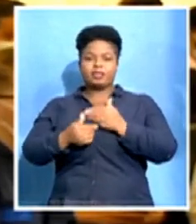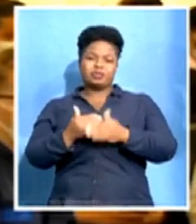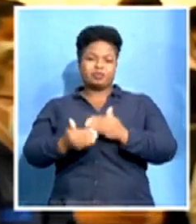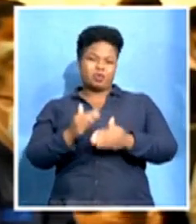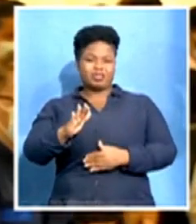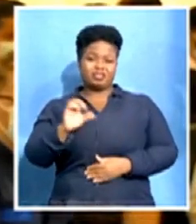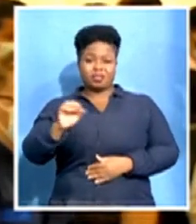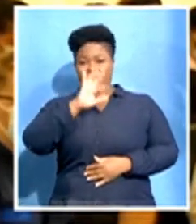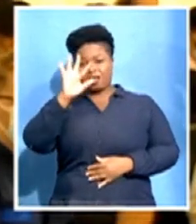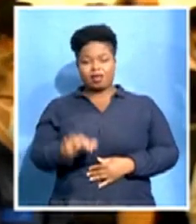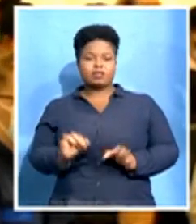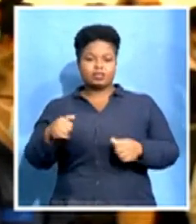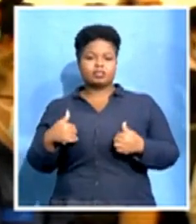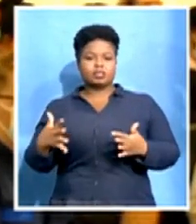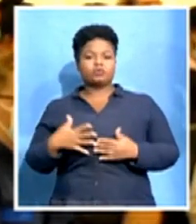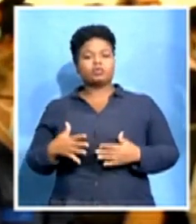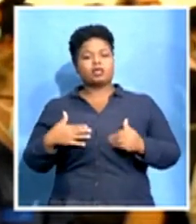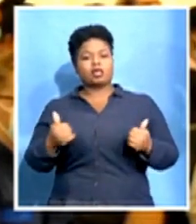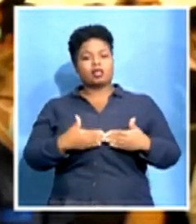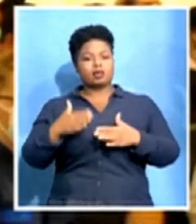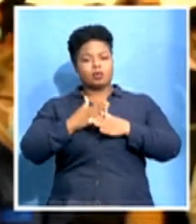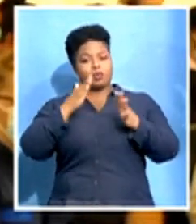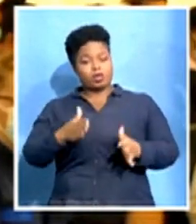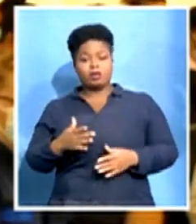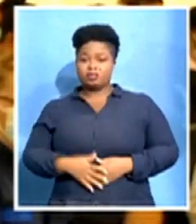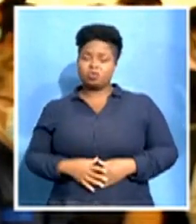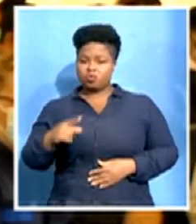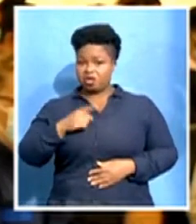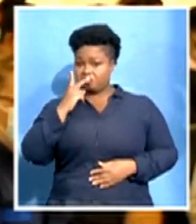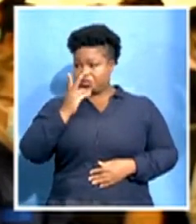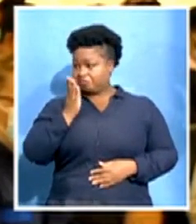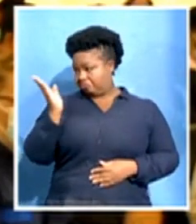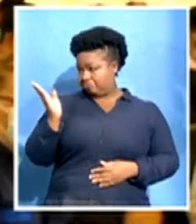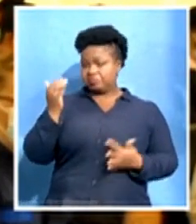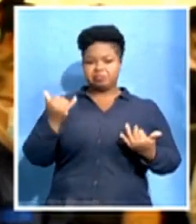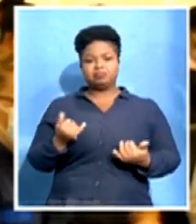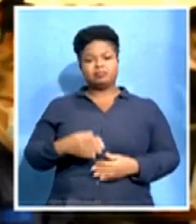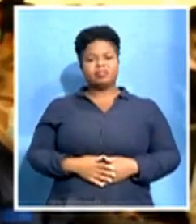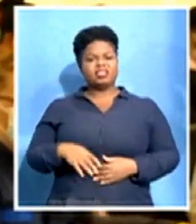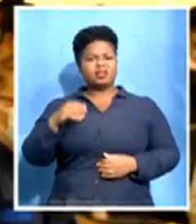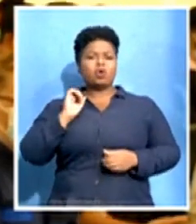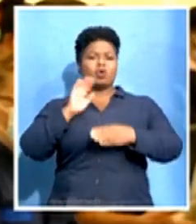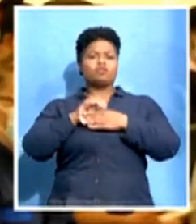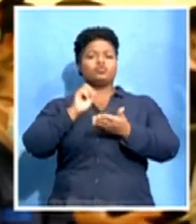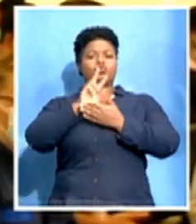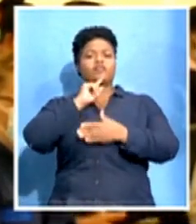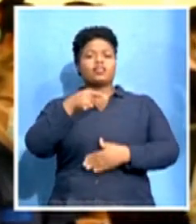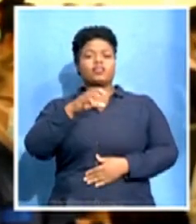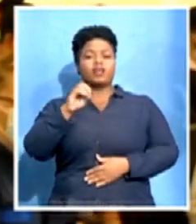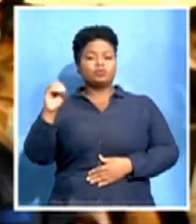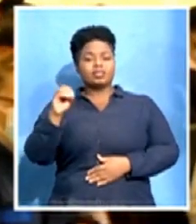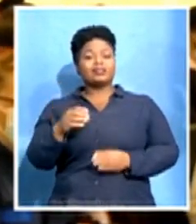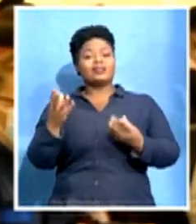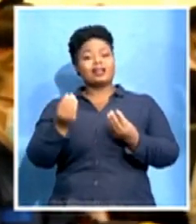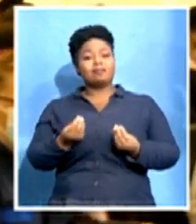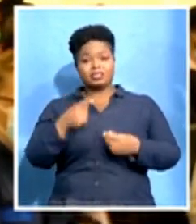healthcare workers, some of which you are seeing here behind me, that over 12,000 figure that I've just given to you indicates how far